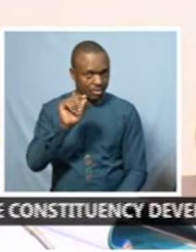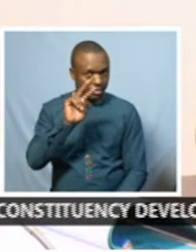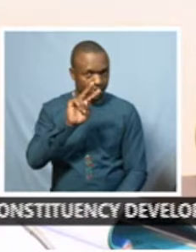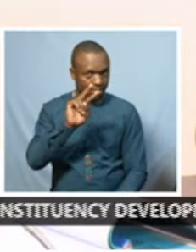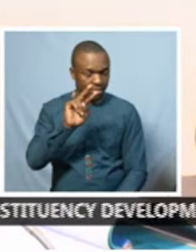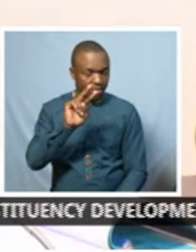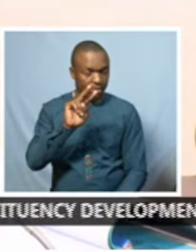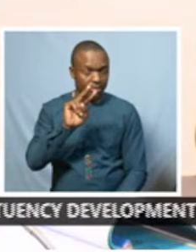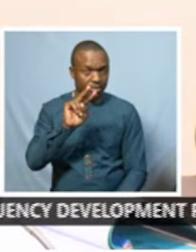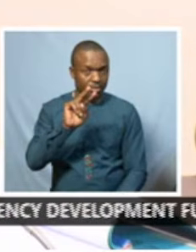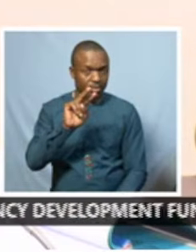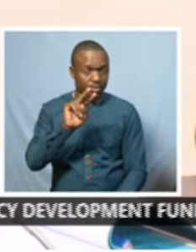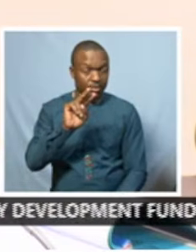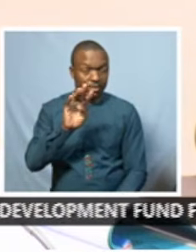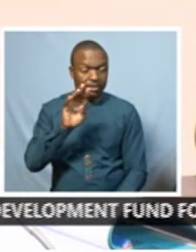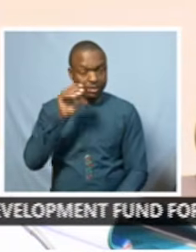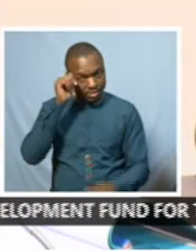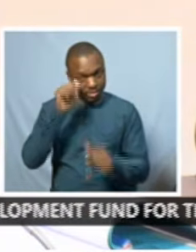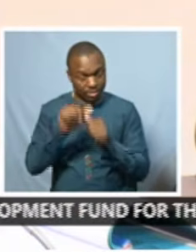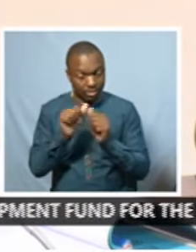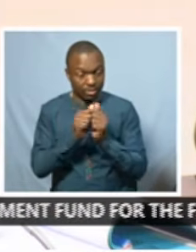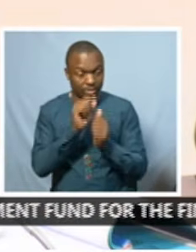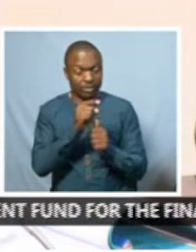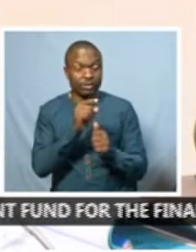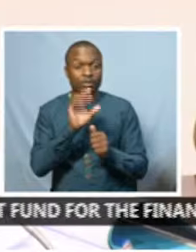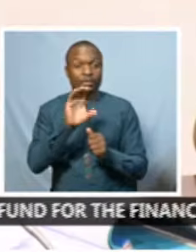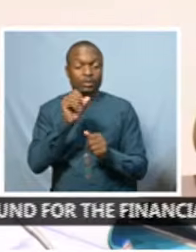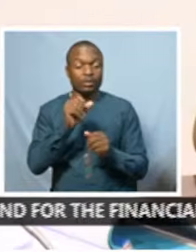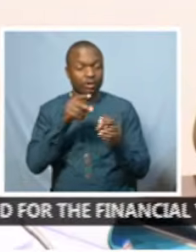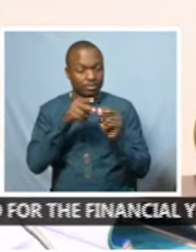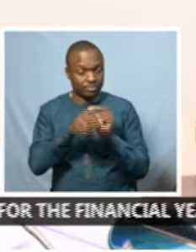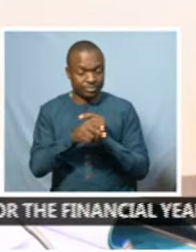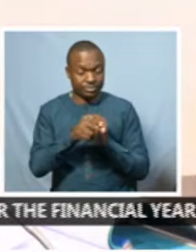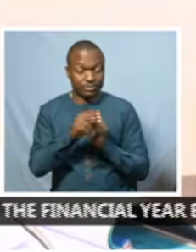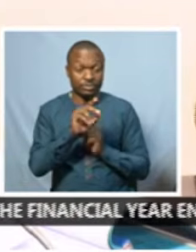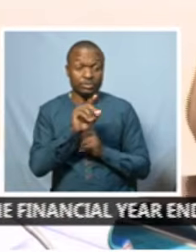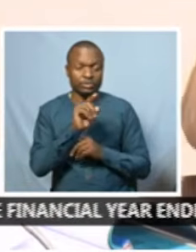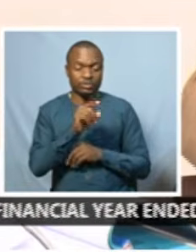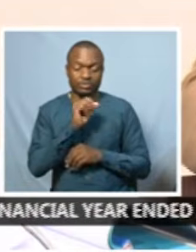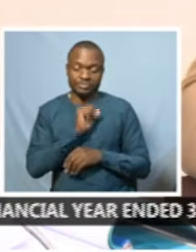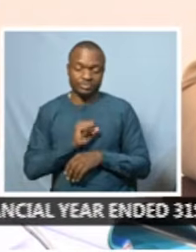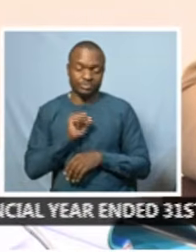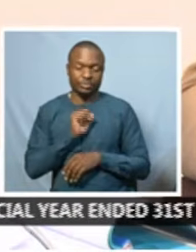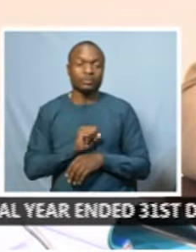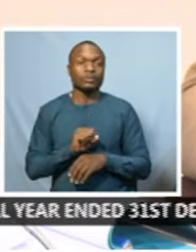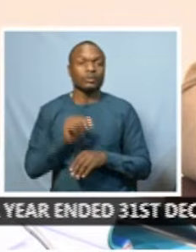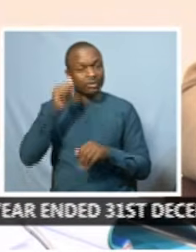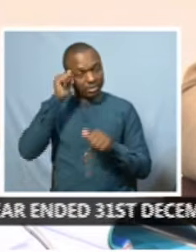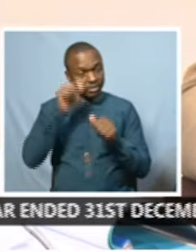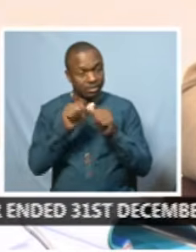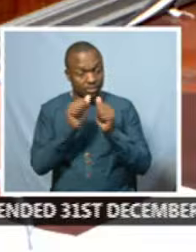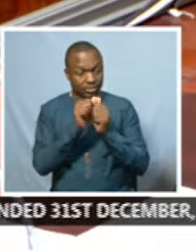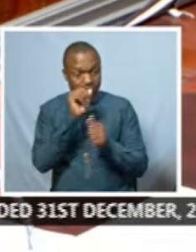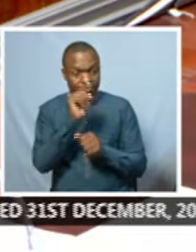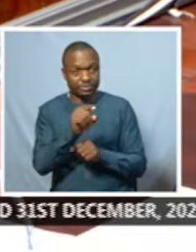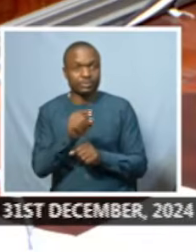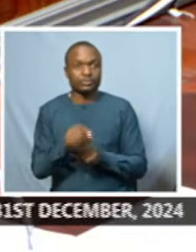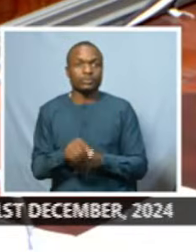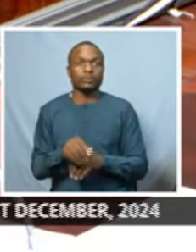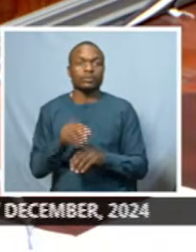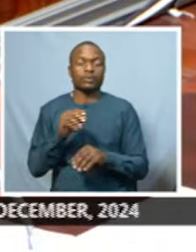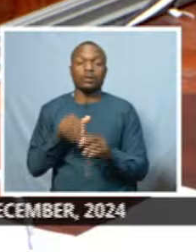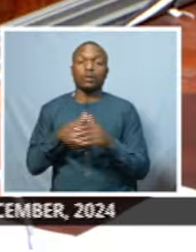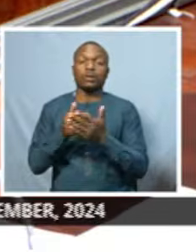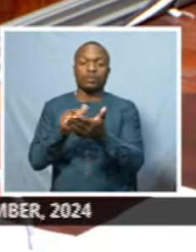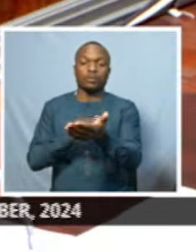2020. I agree with you, CS. Sorry to cut you. To cut you. I agree with you. So for